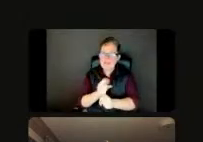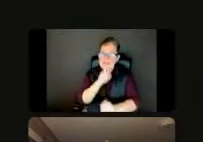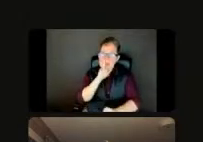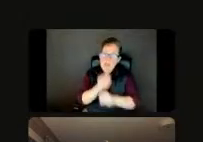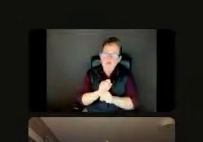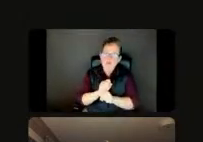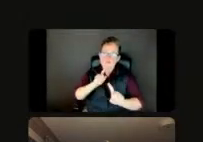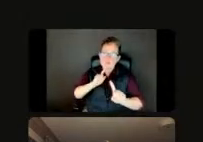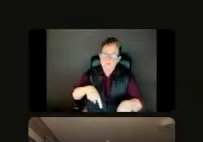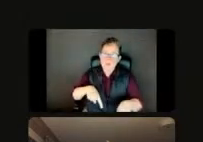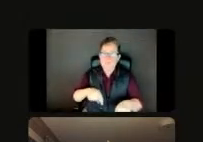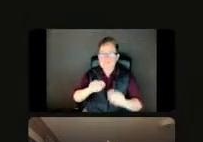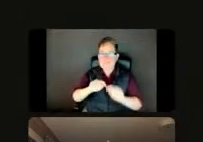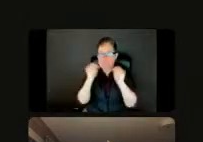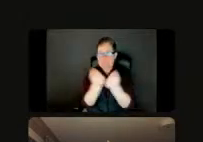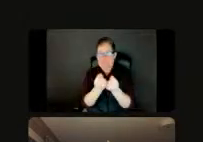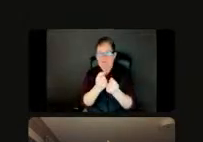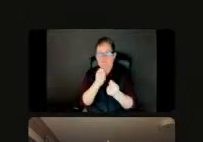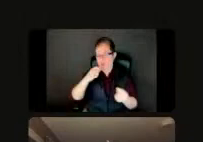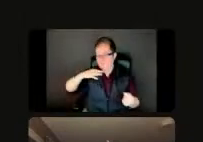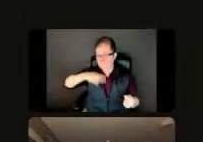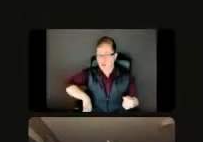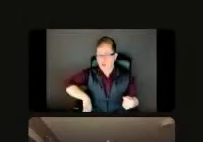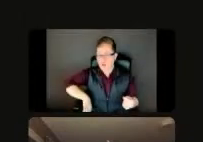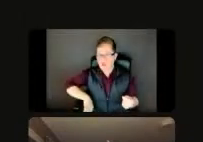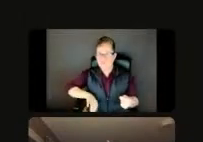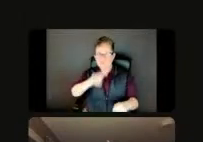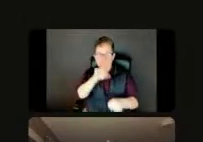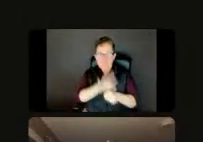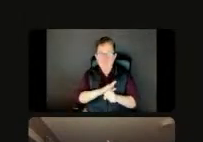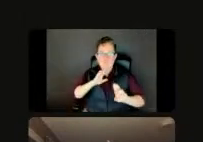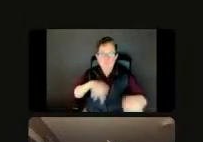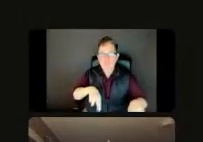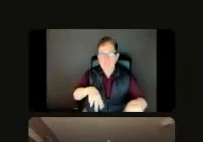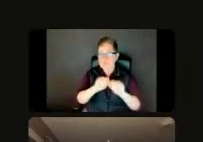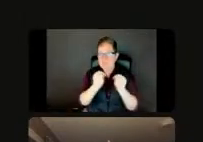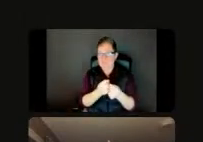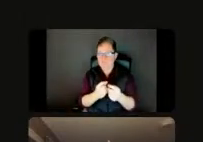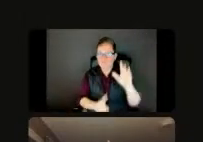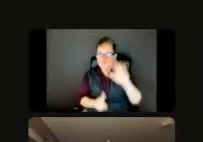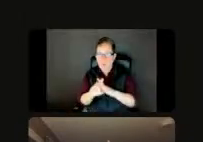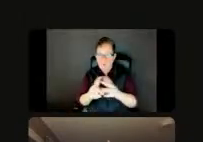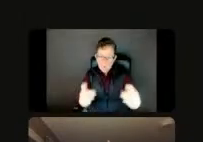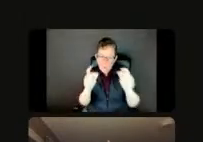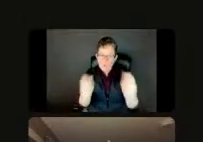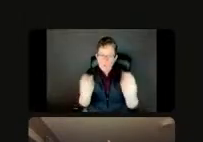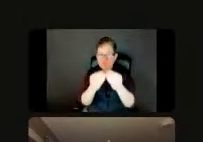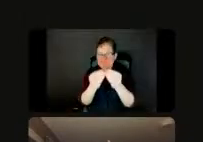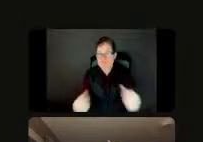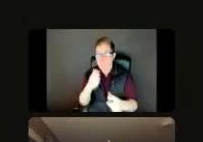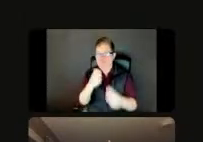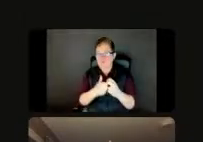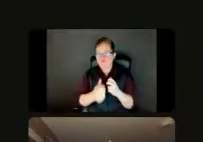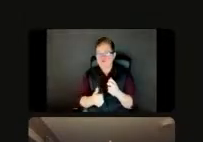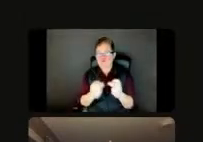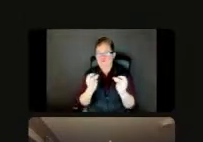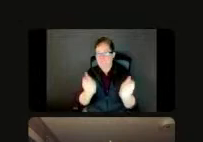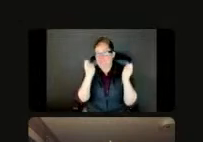the nonprofit work program, and dedicated response so that we can get out there quickly and resolve issues right